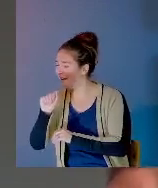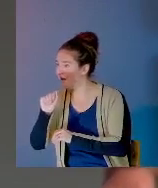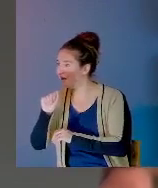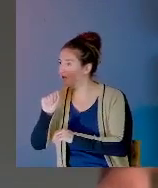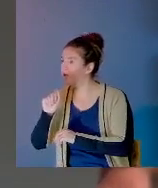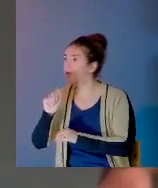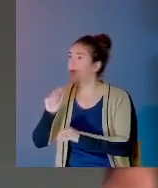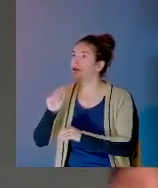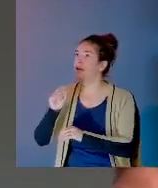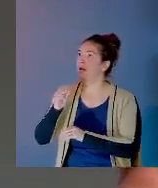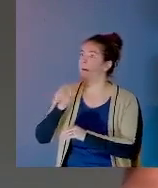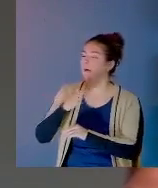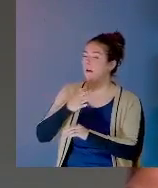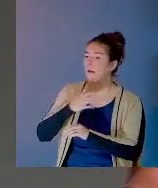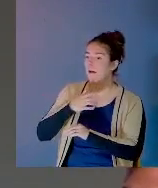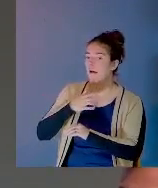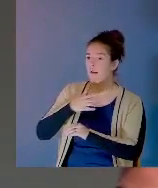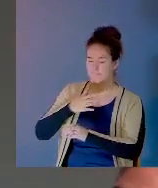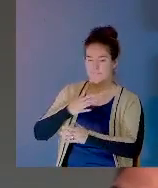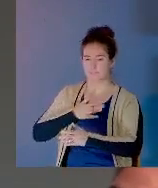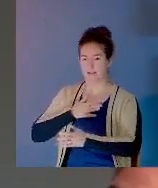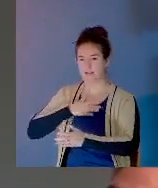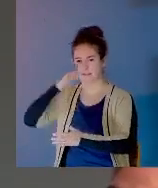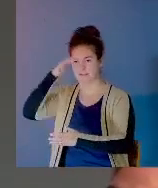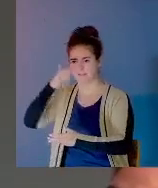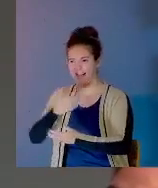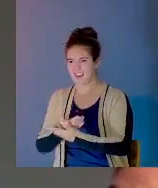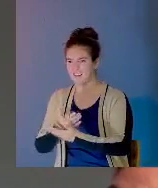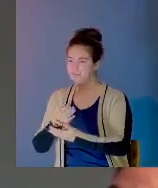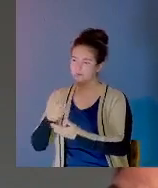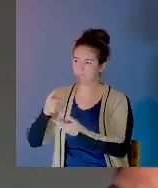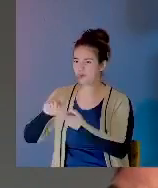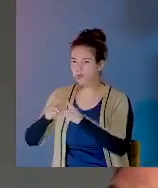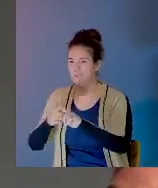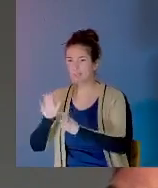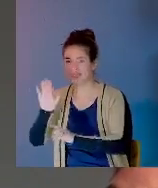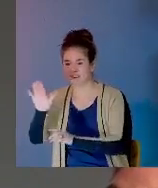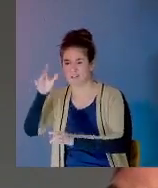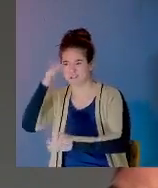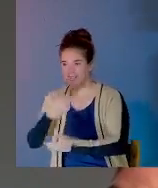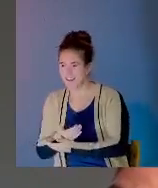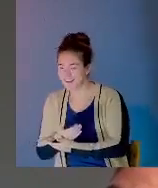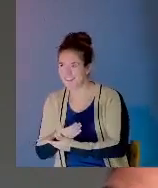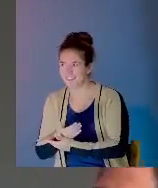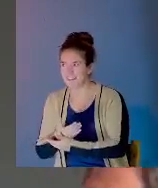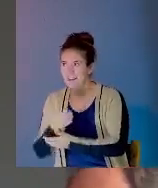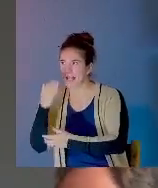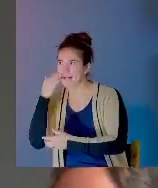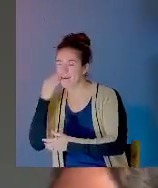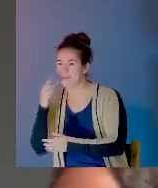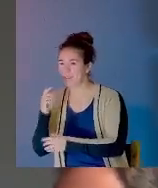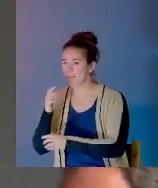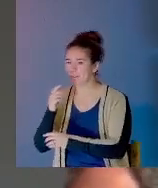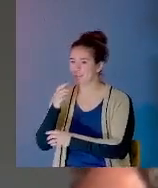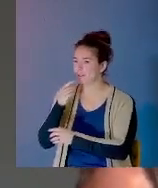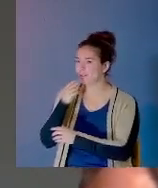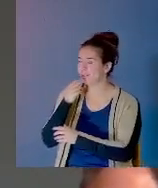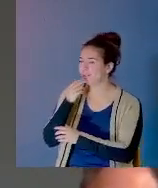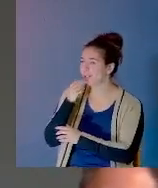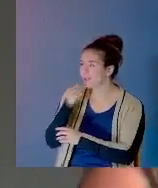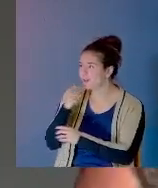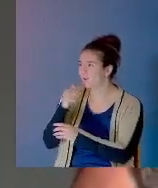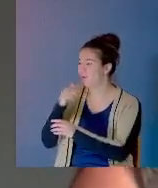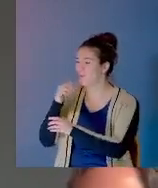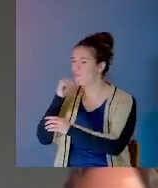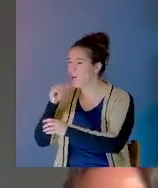church with them. And I was very hard in my heart, but I knew there was a cute boy at the church that I liked. So I wanted to go